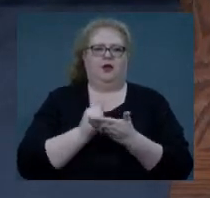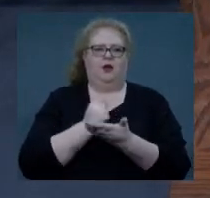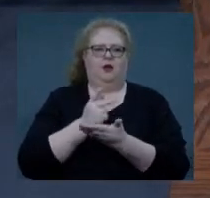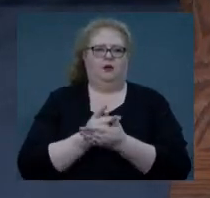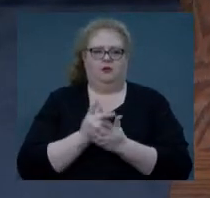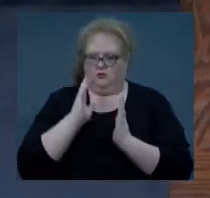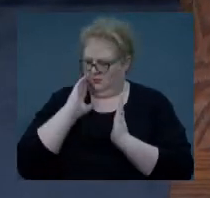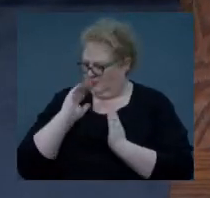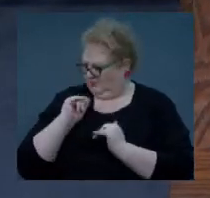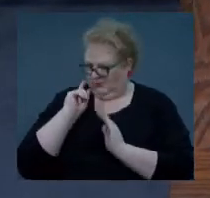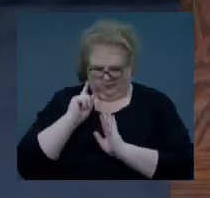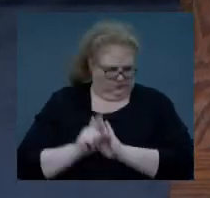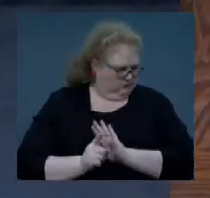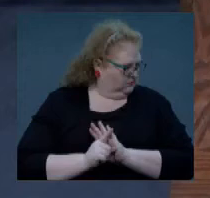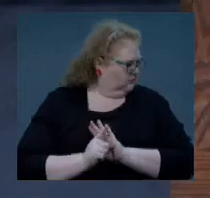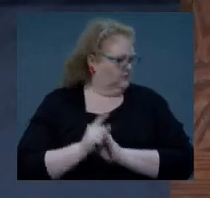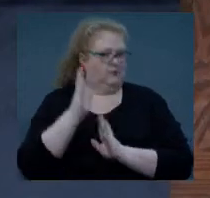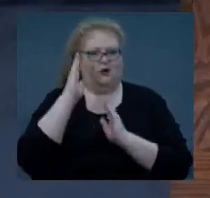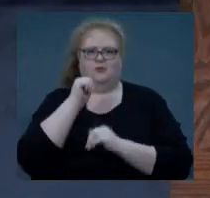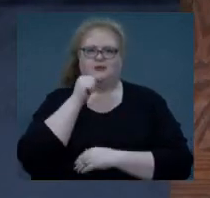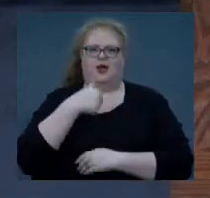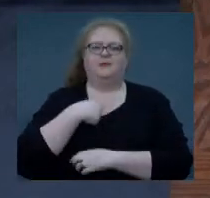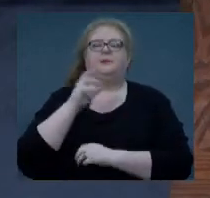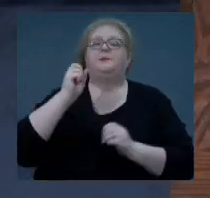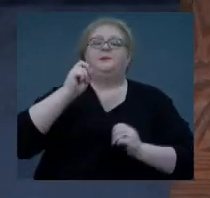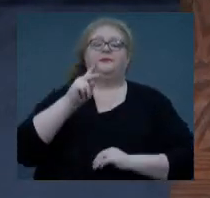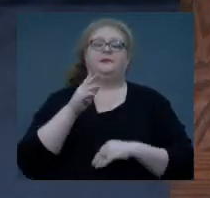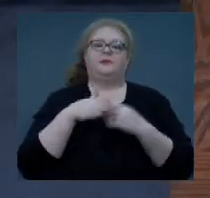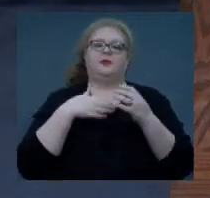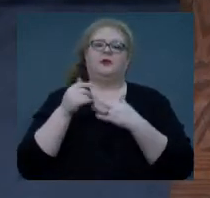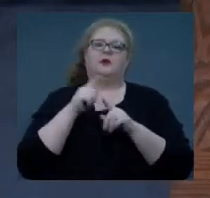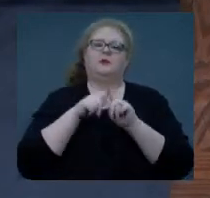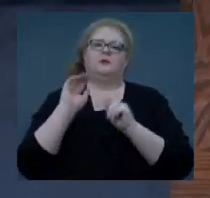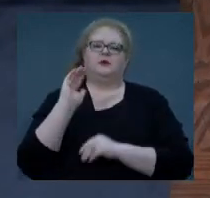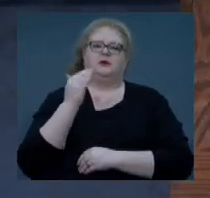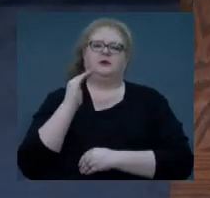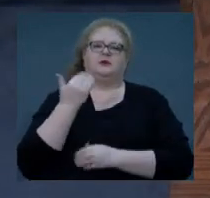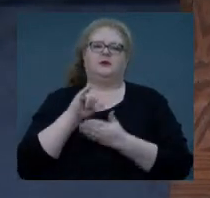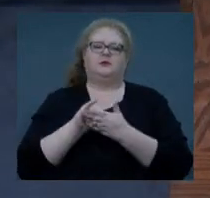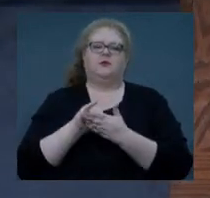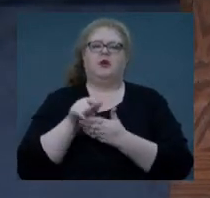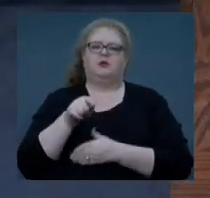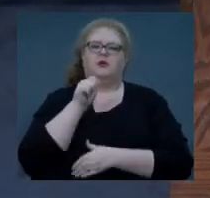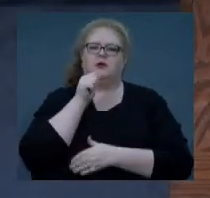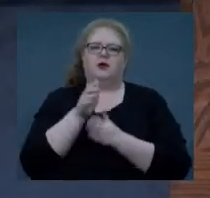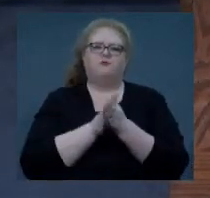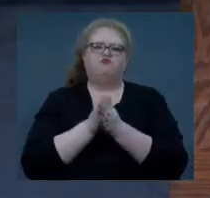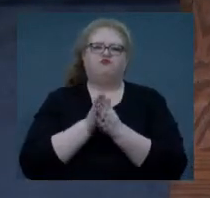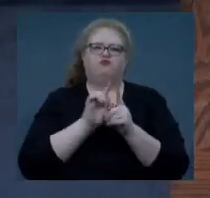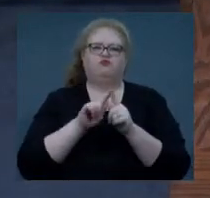me. And, they just don't show much interest in getting it done.